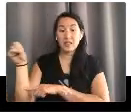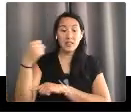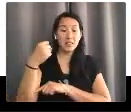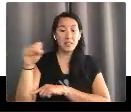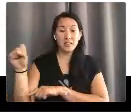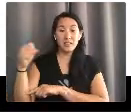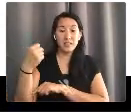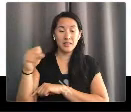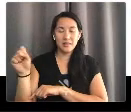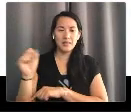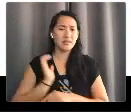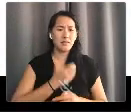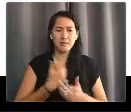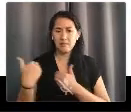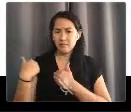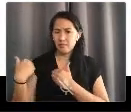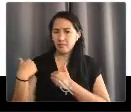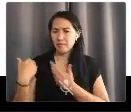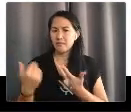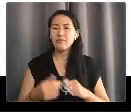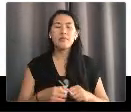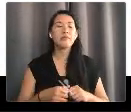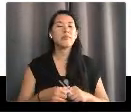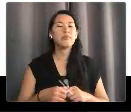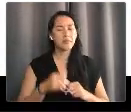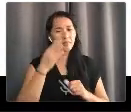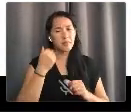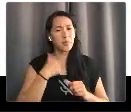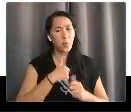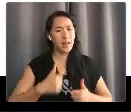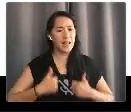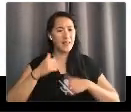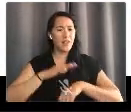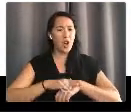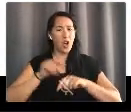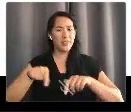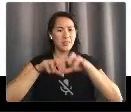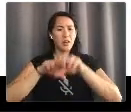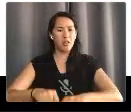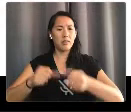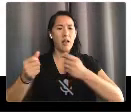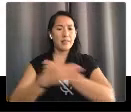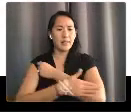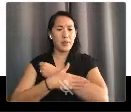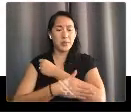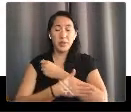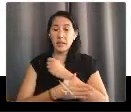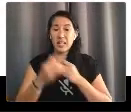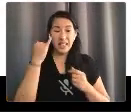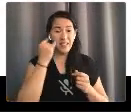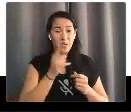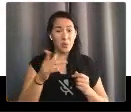So what is our responsibility as settlers on colonized country? If you think that this question might not apply to you